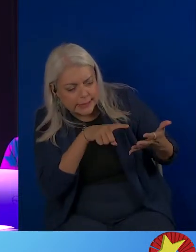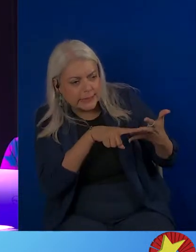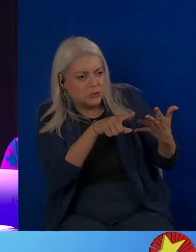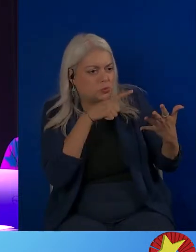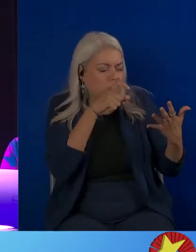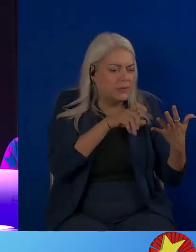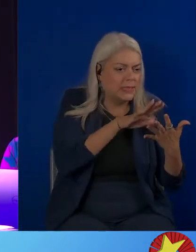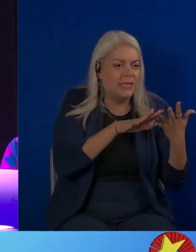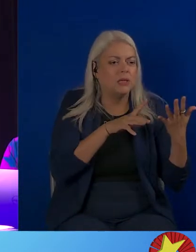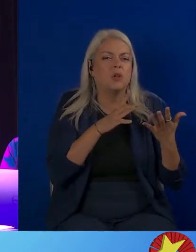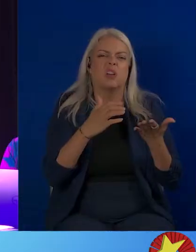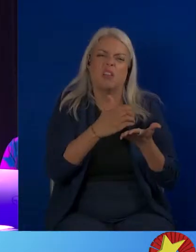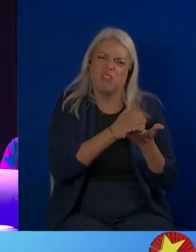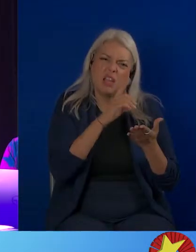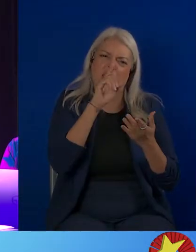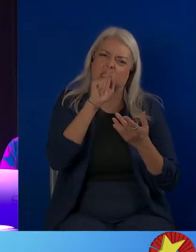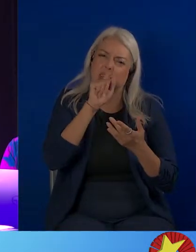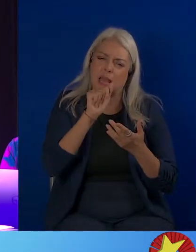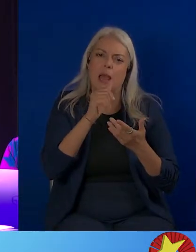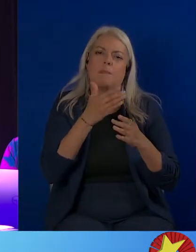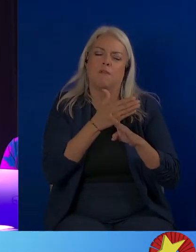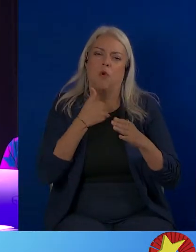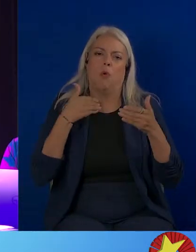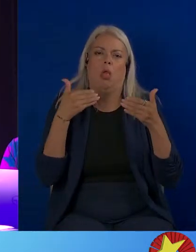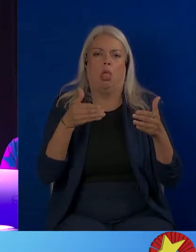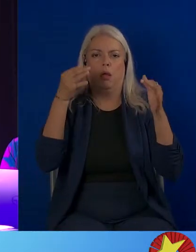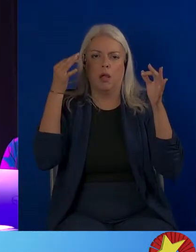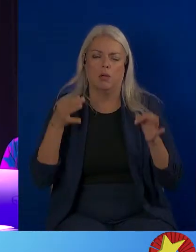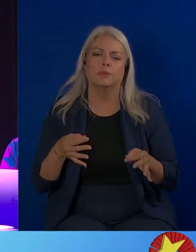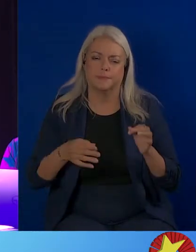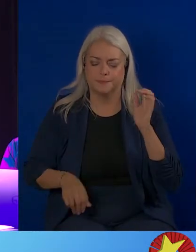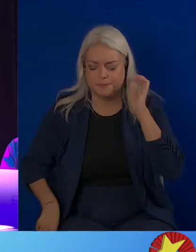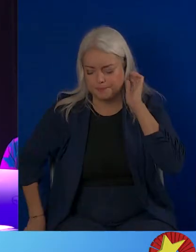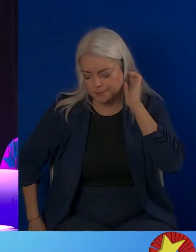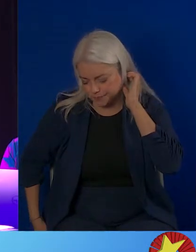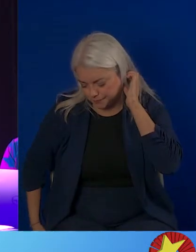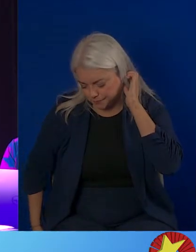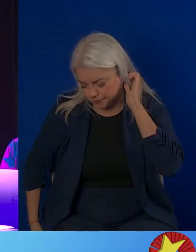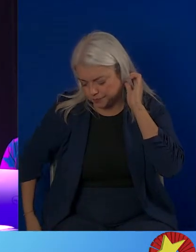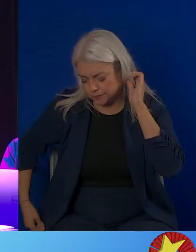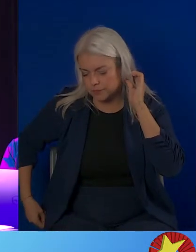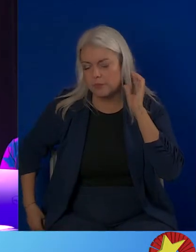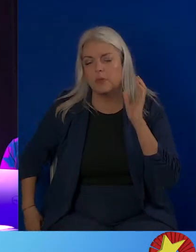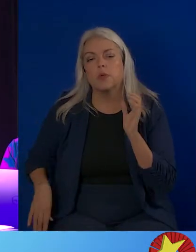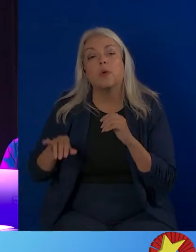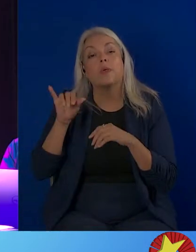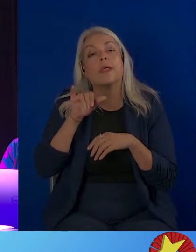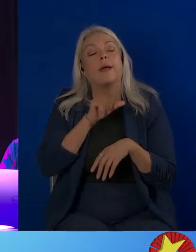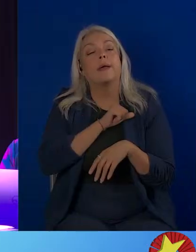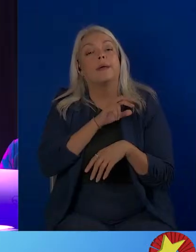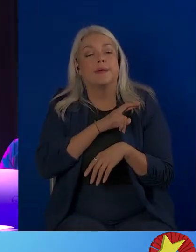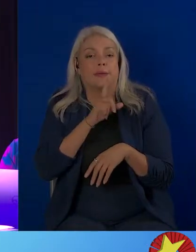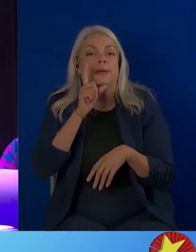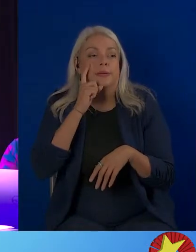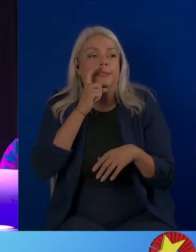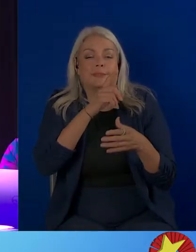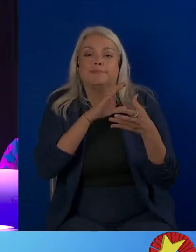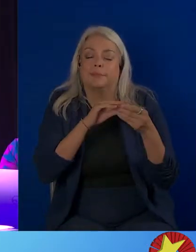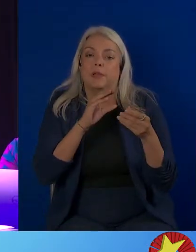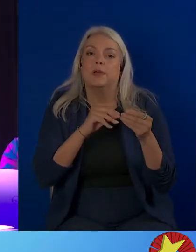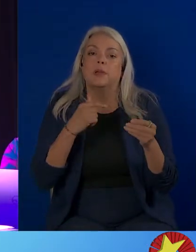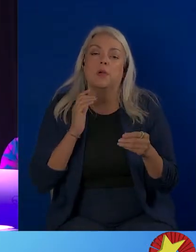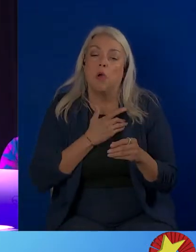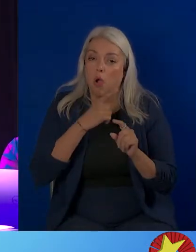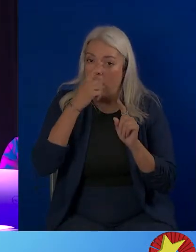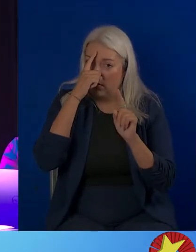decisions. So as Superintendent Reichman mentioned, the focus will be looking at the priority and education